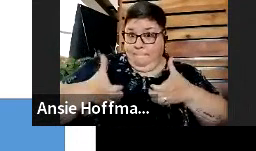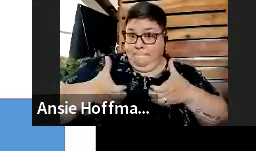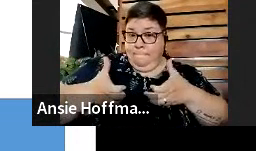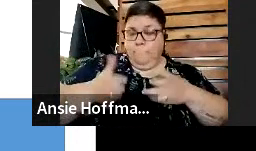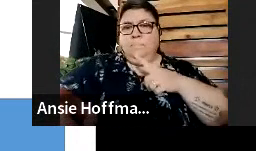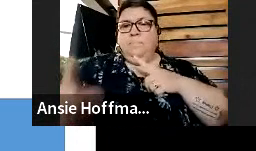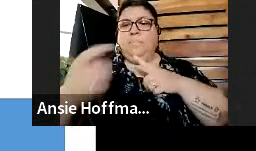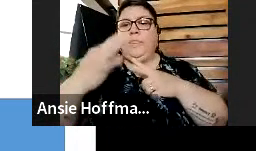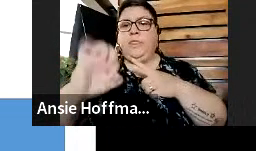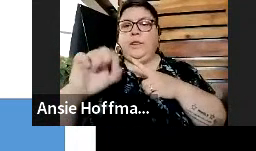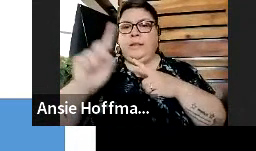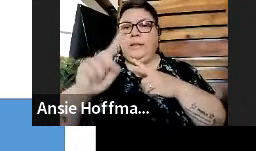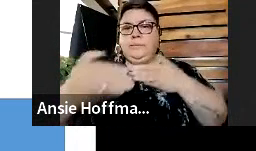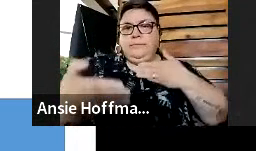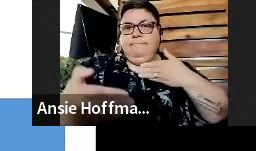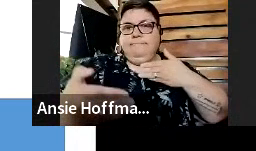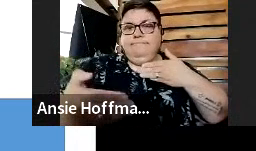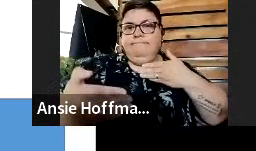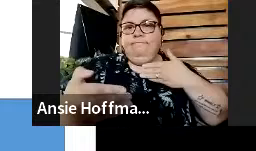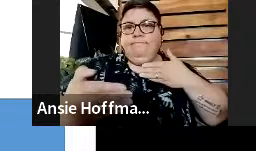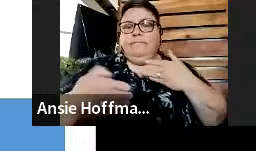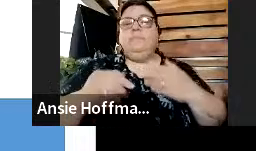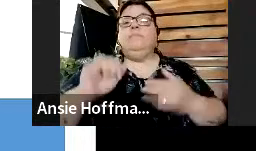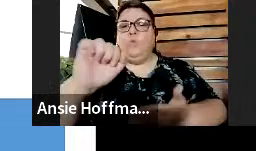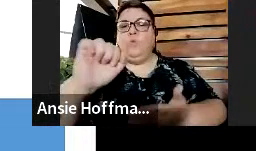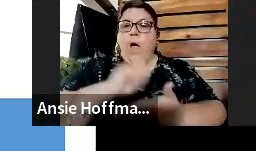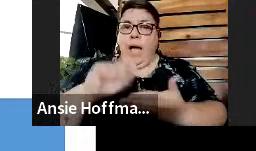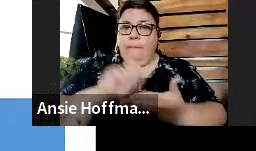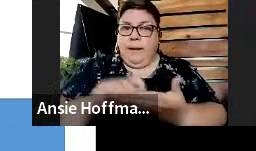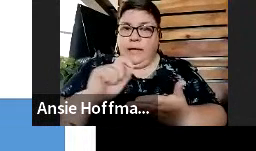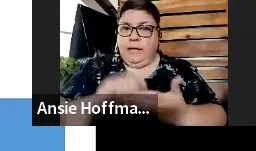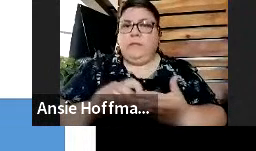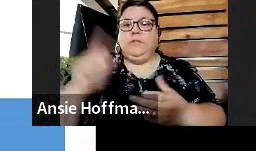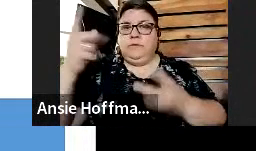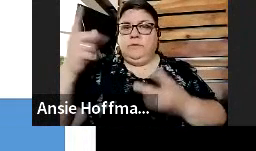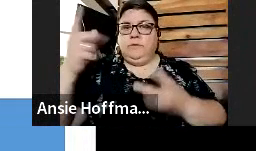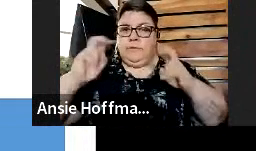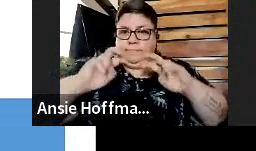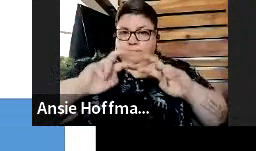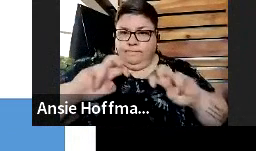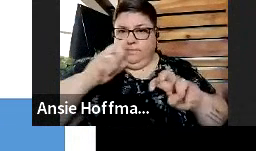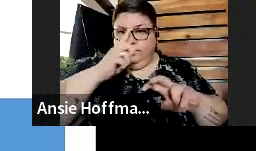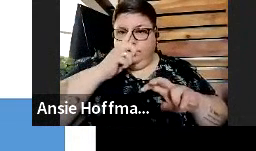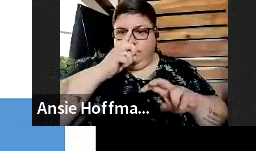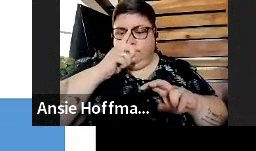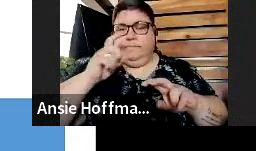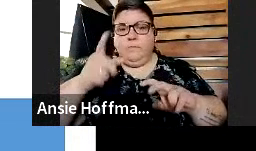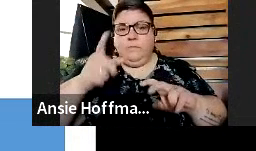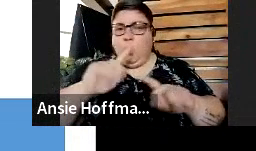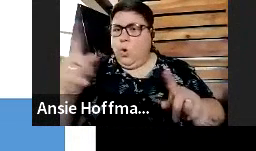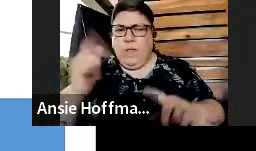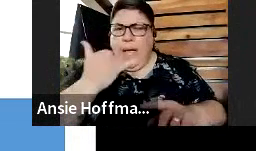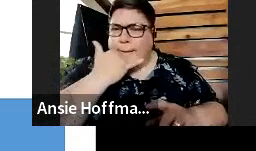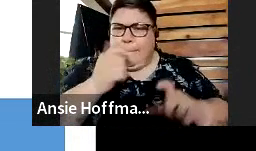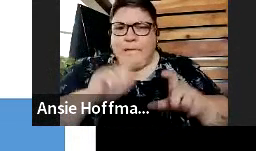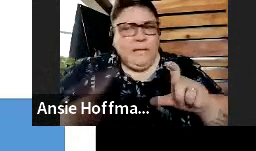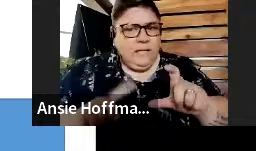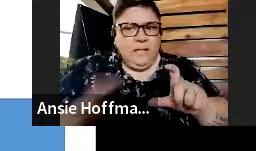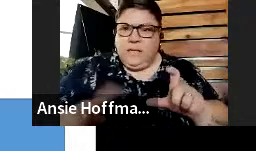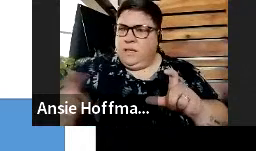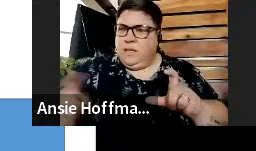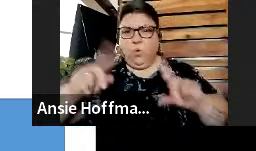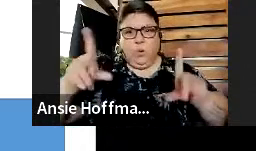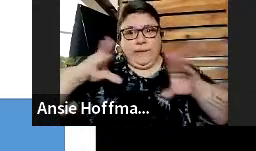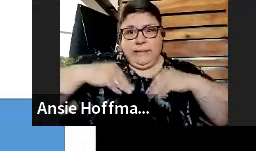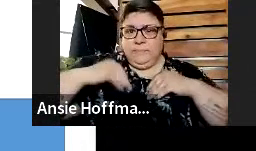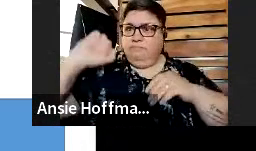in instances where your application has went through the appeal process and you are still unhappy with the outcome of the appeals